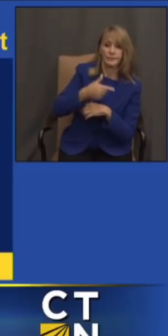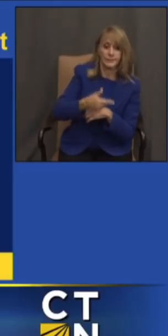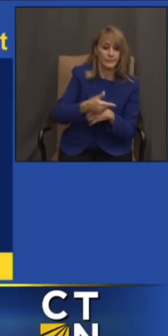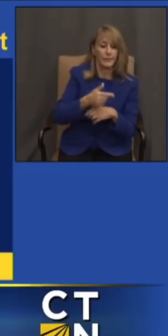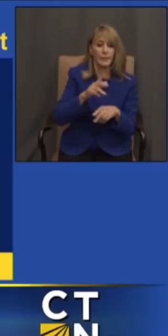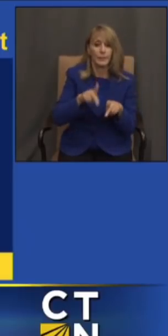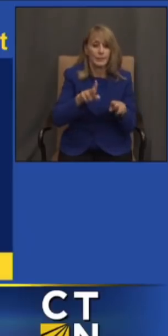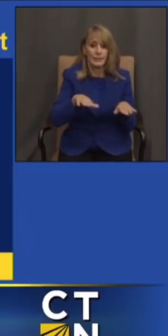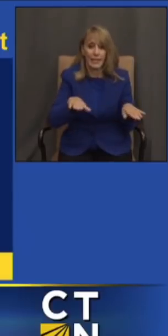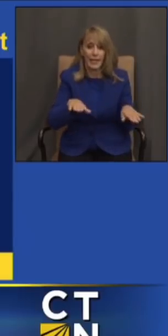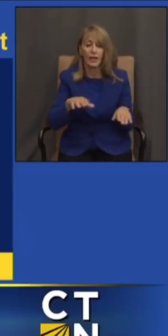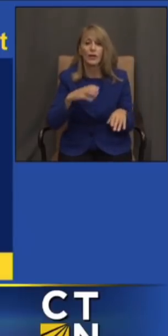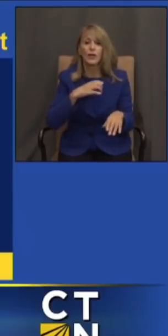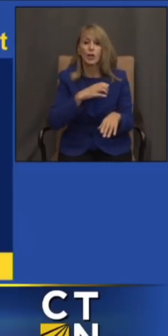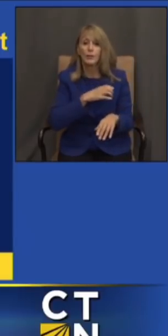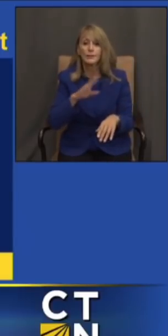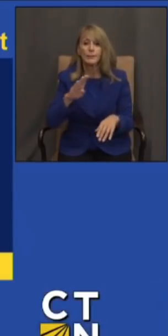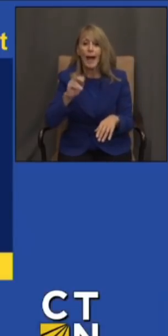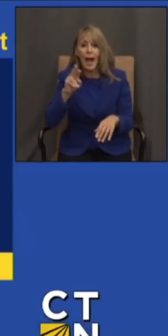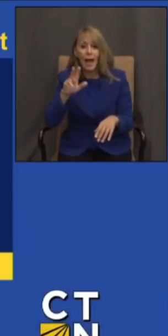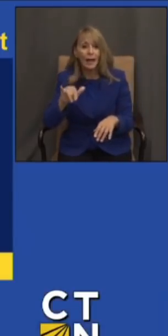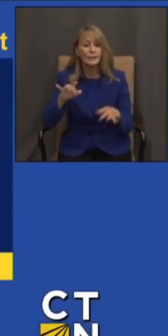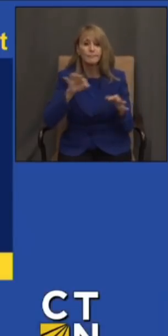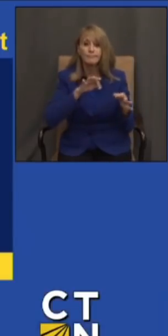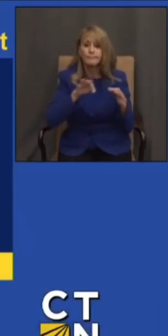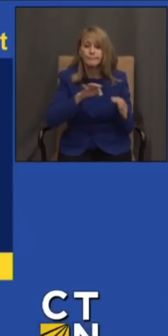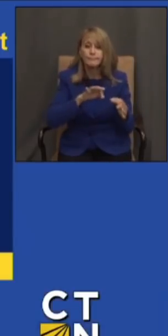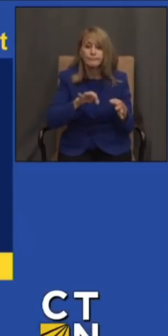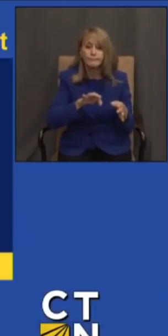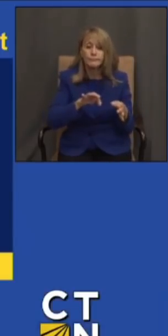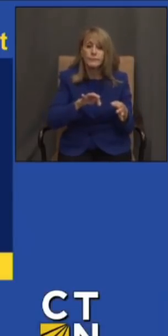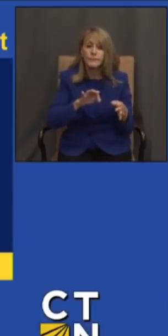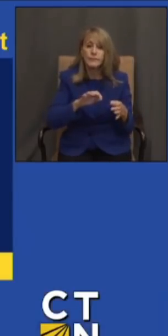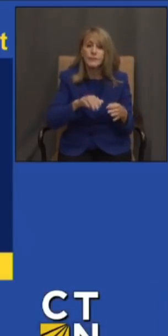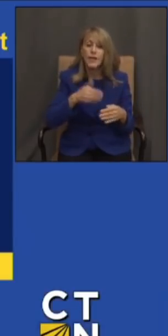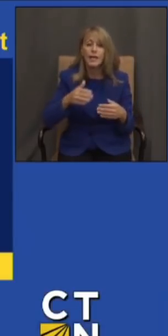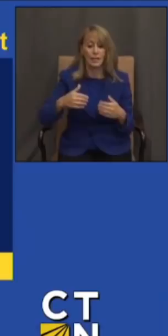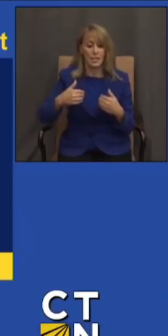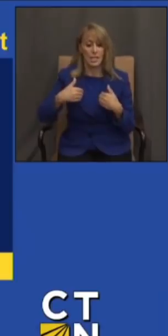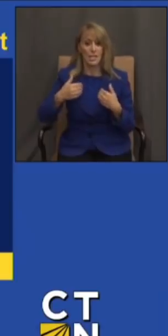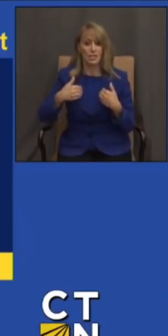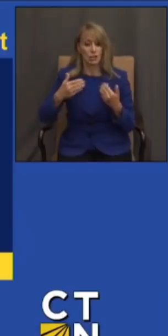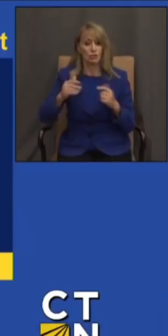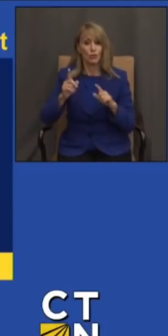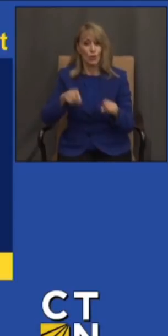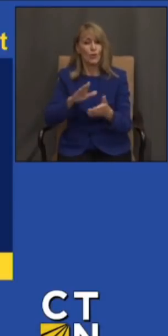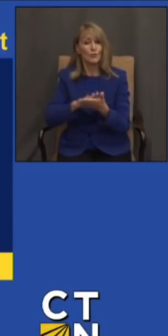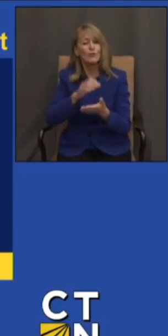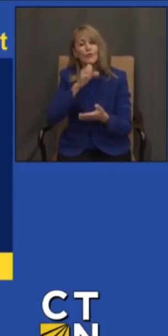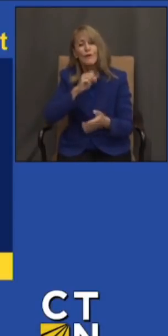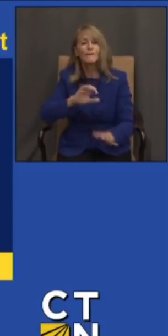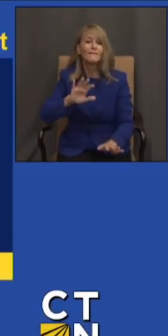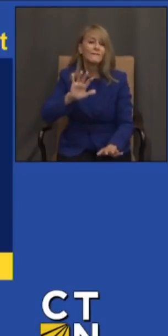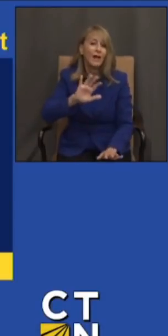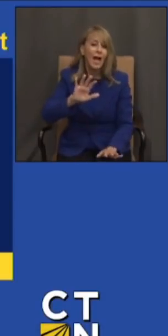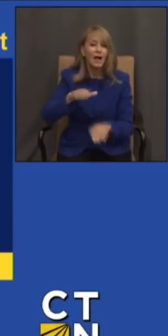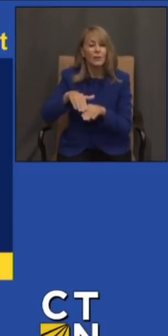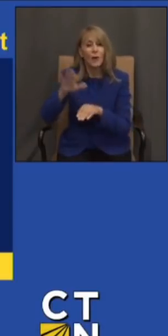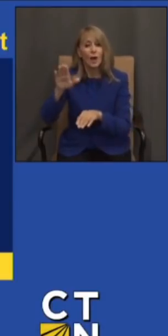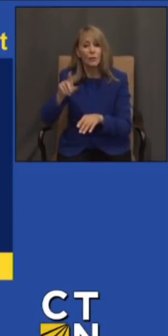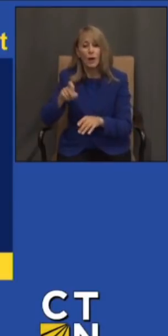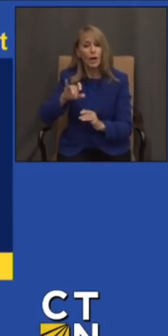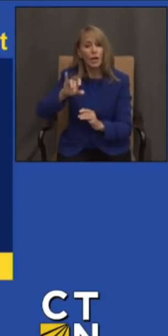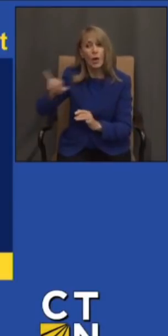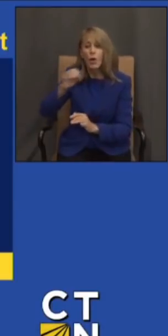hear Commissioner Bai talk about all the time. Then we think about our young school-age children who have been isolated